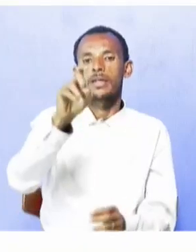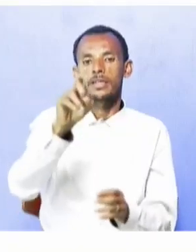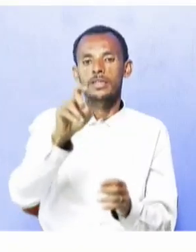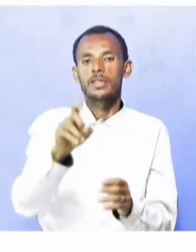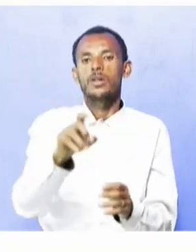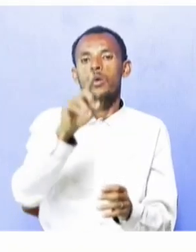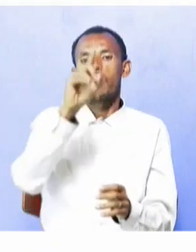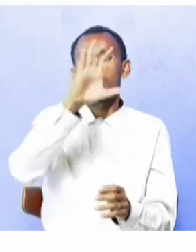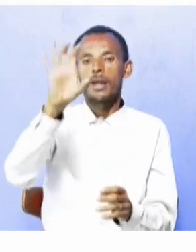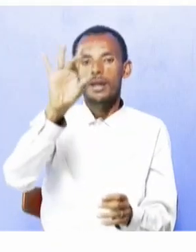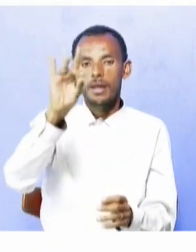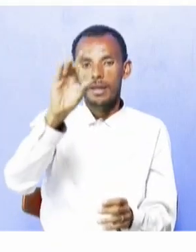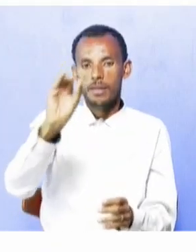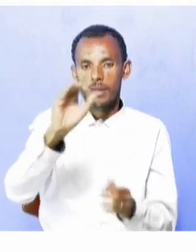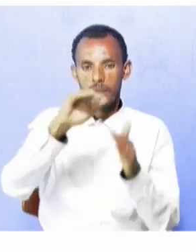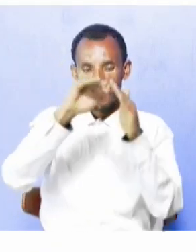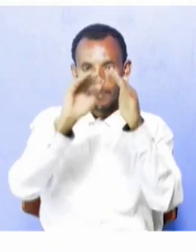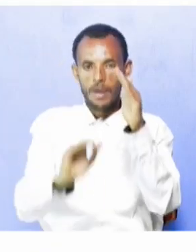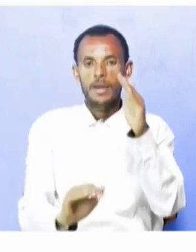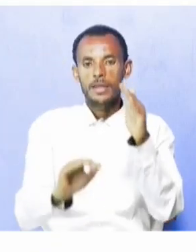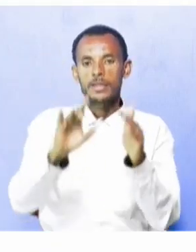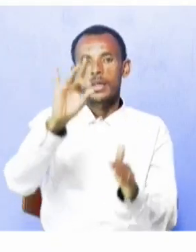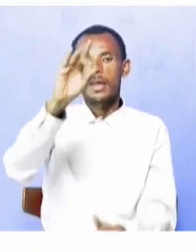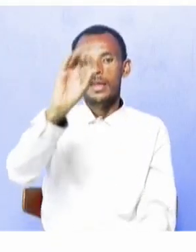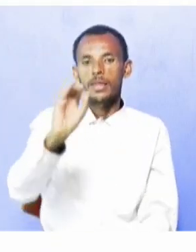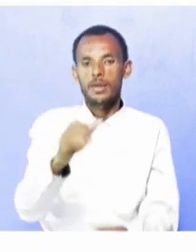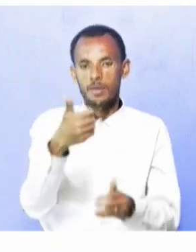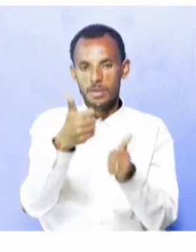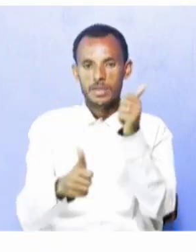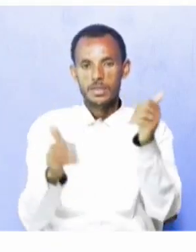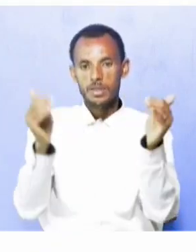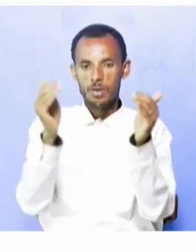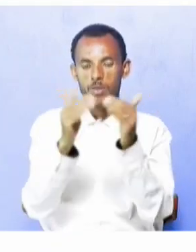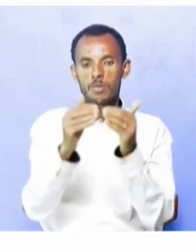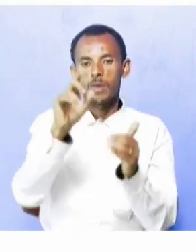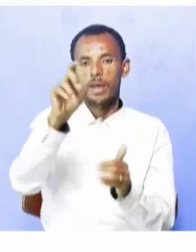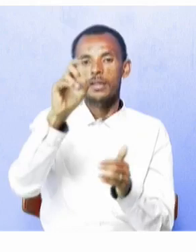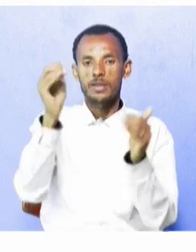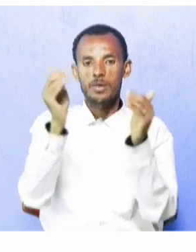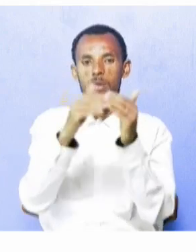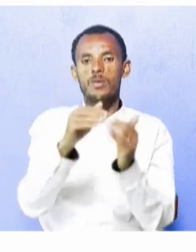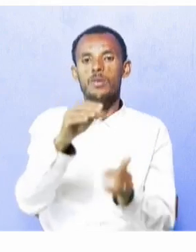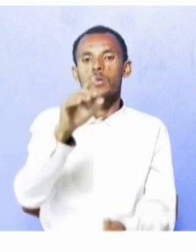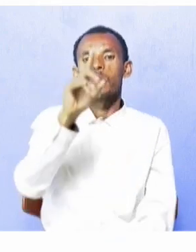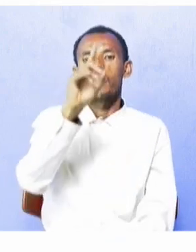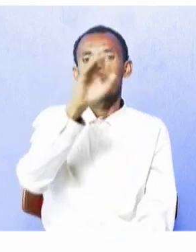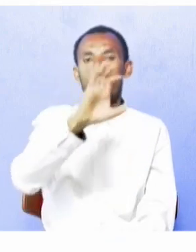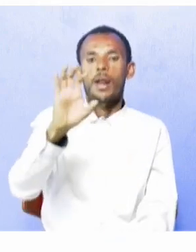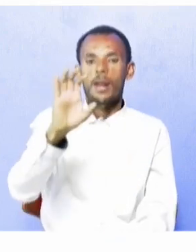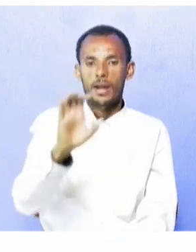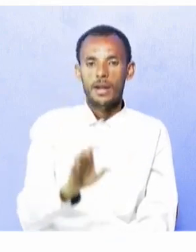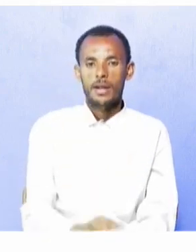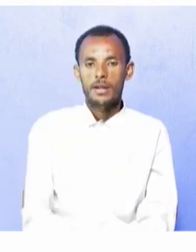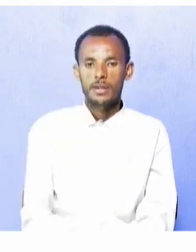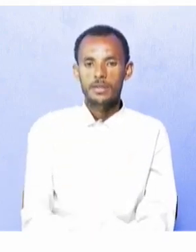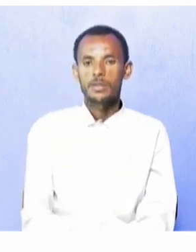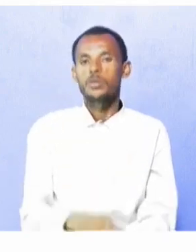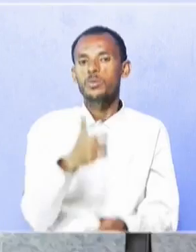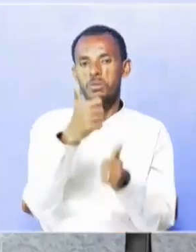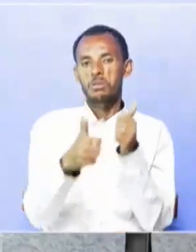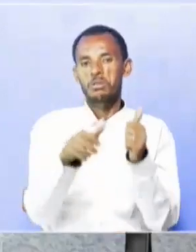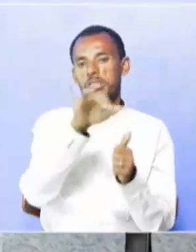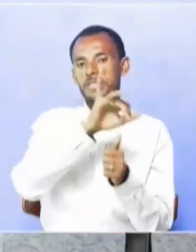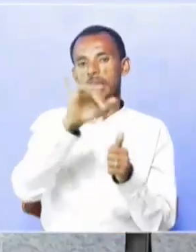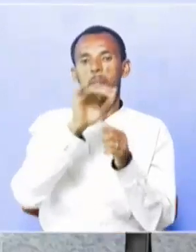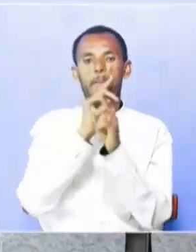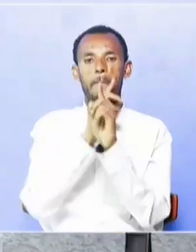becomes 180 degree minus 80 degree, which is X is equals to 100 degree, which is the